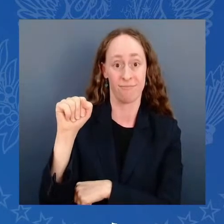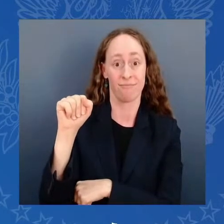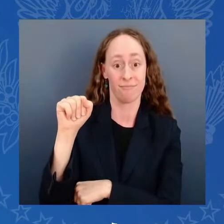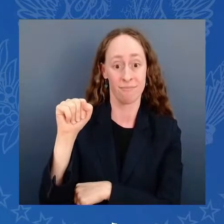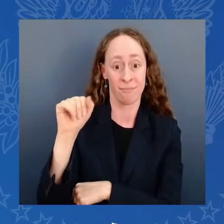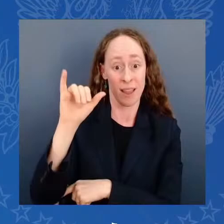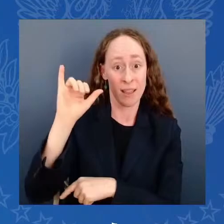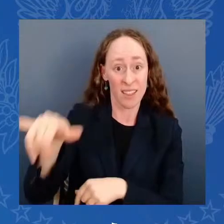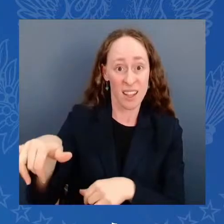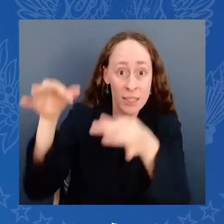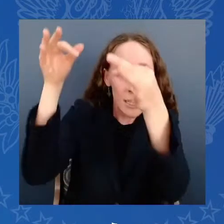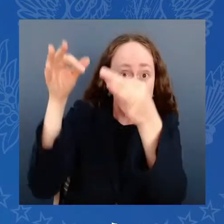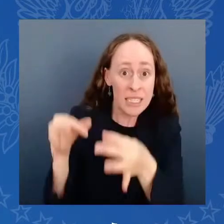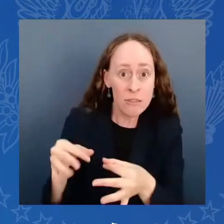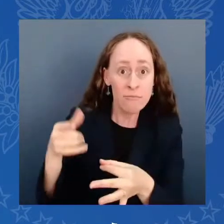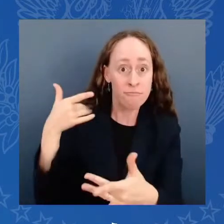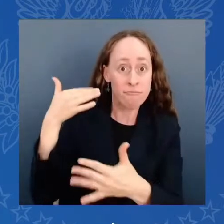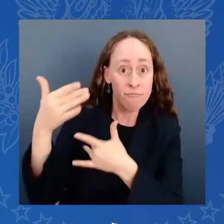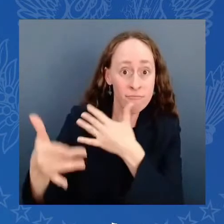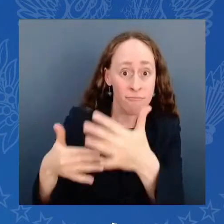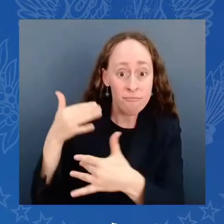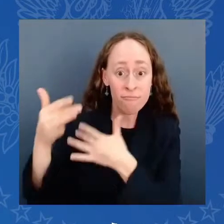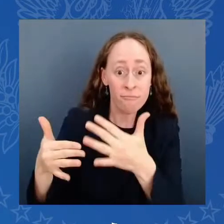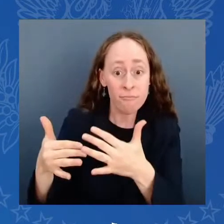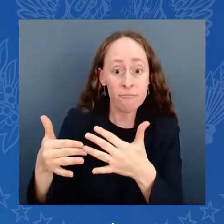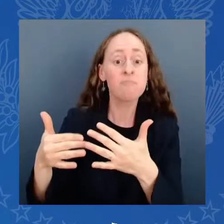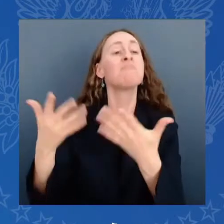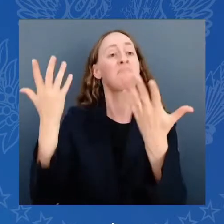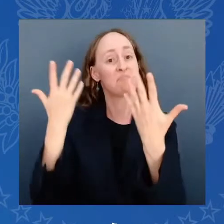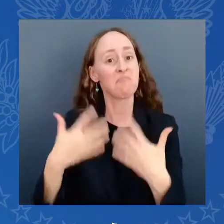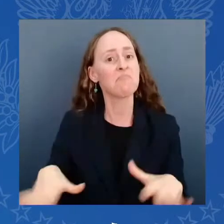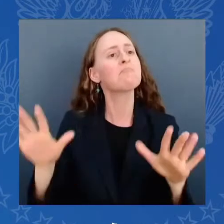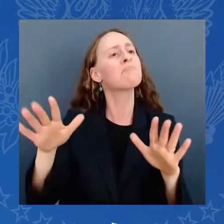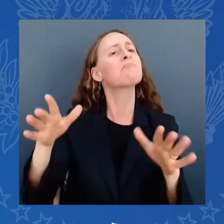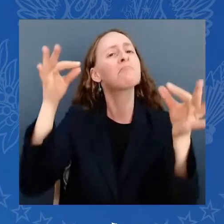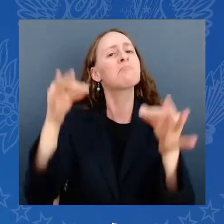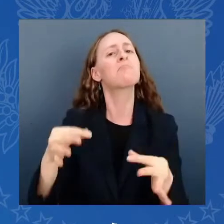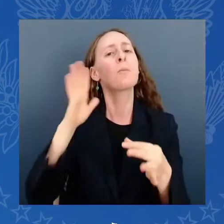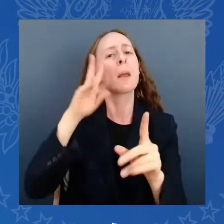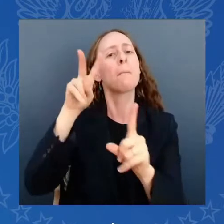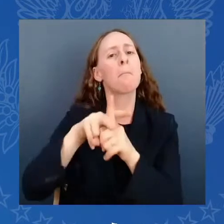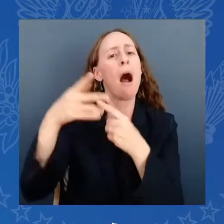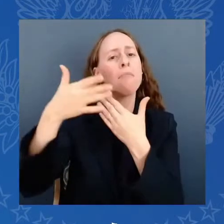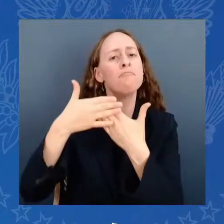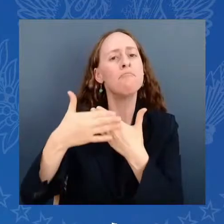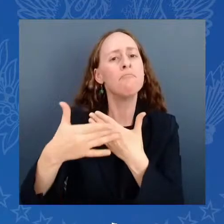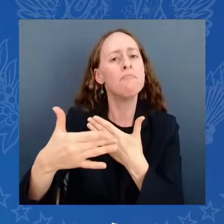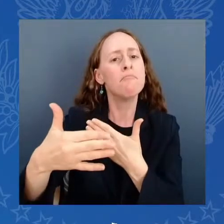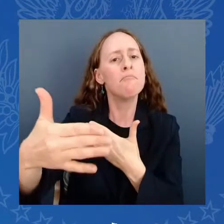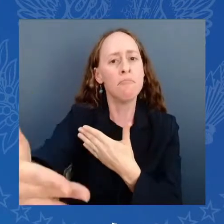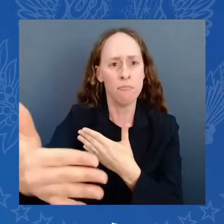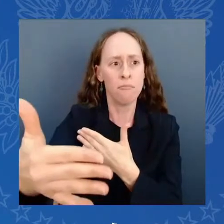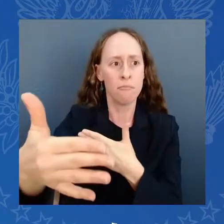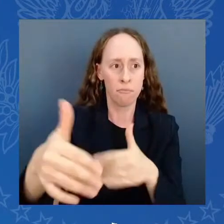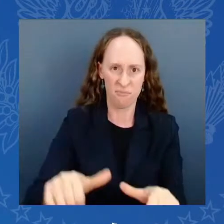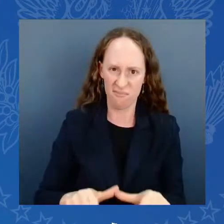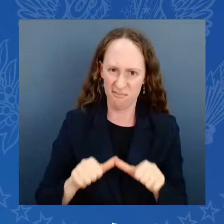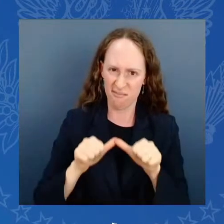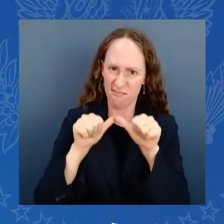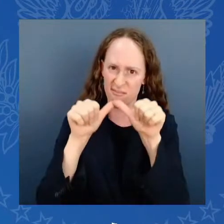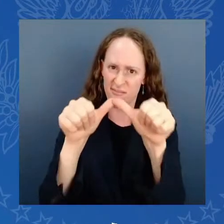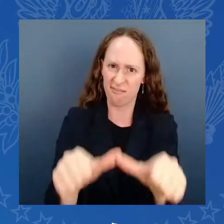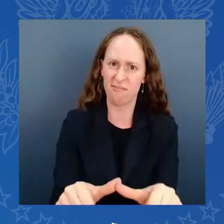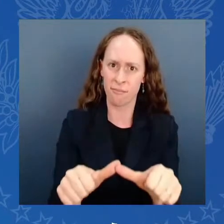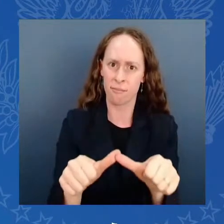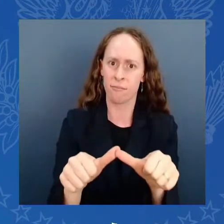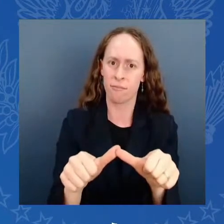asserted it was making a ruling for the ages. That isn't true. The court made a ruling for one, a former